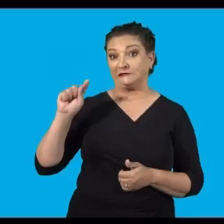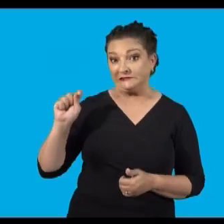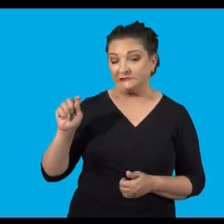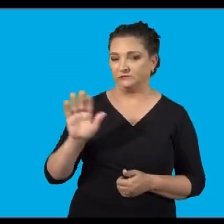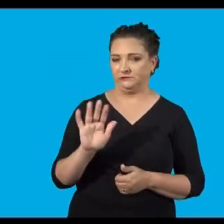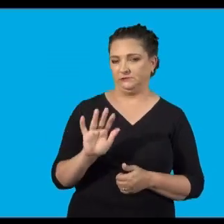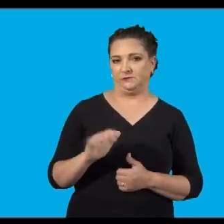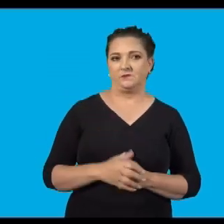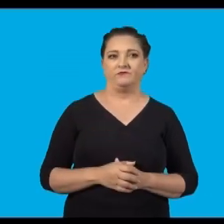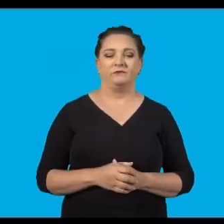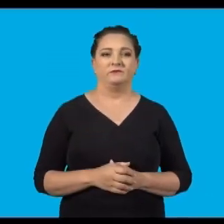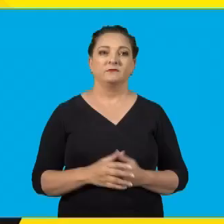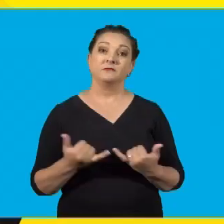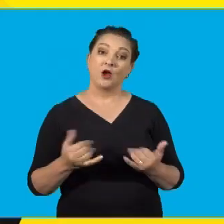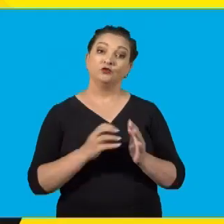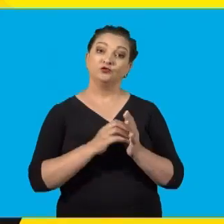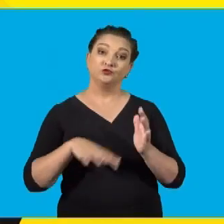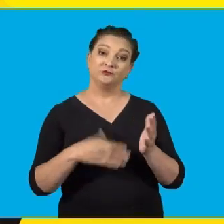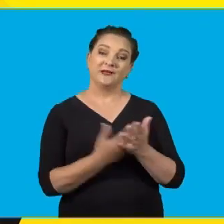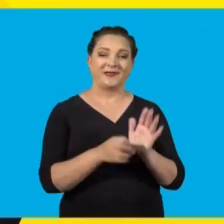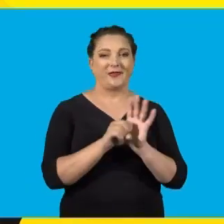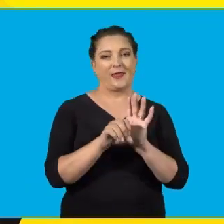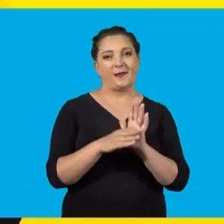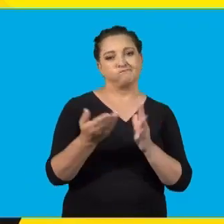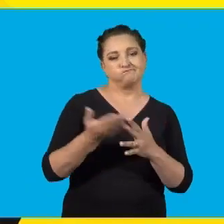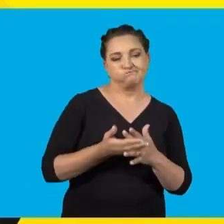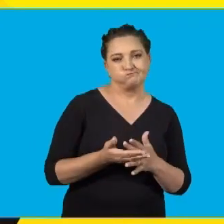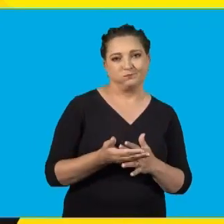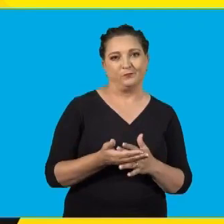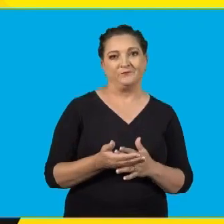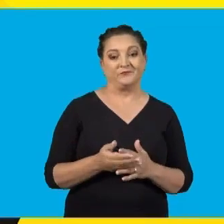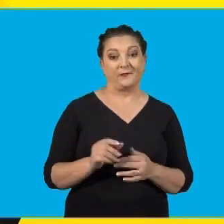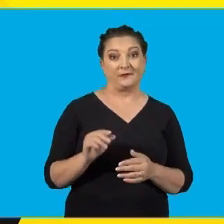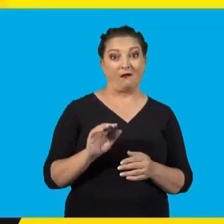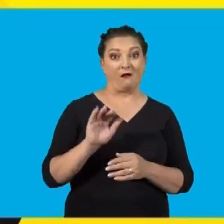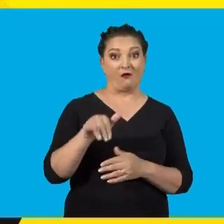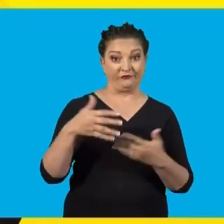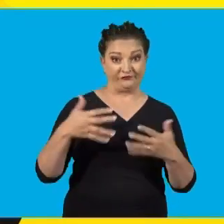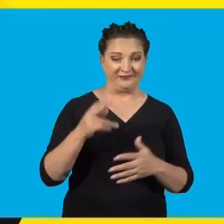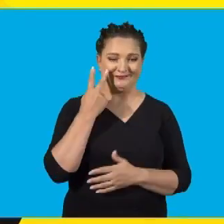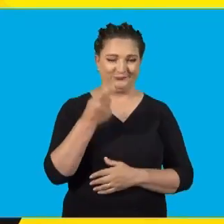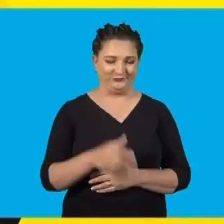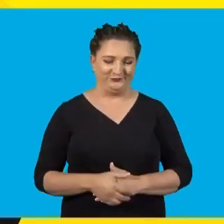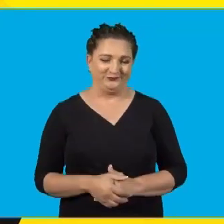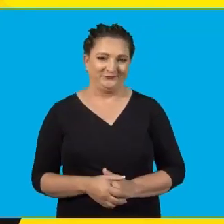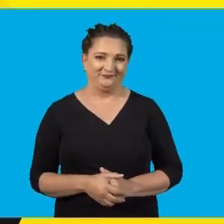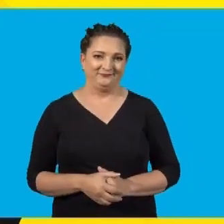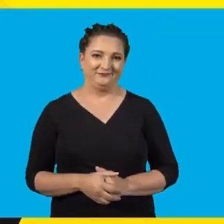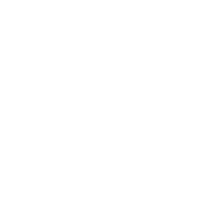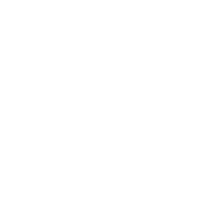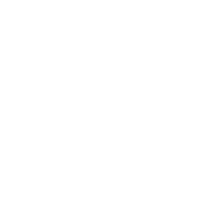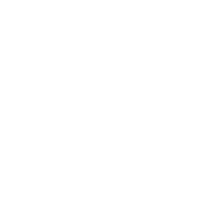most expensive. Okay, learners, that brings us to an ad break. I will see you just after the ad